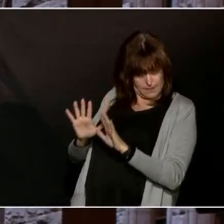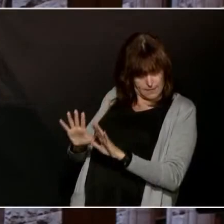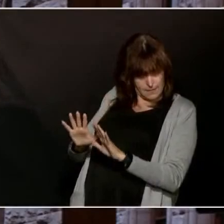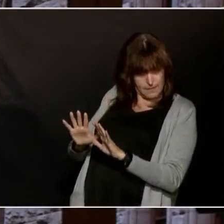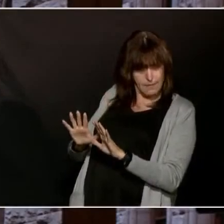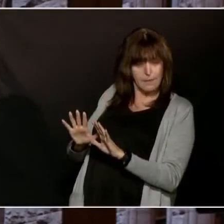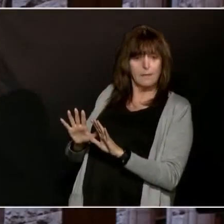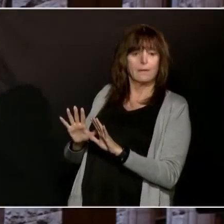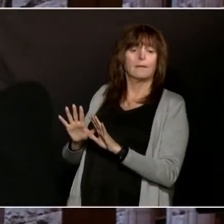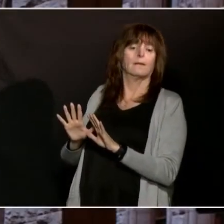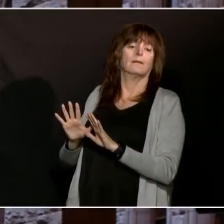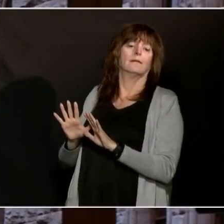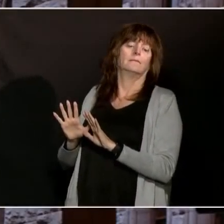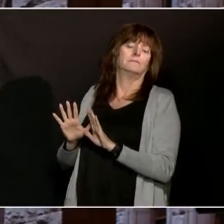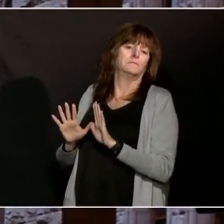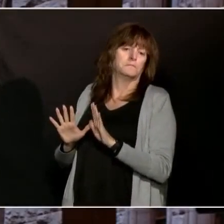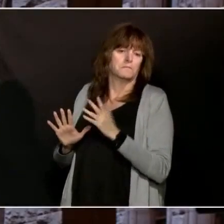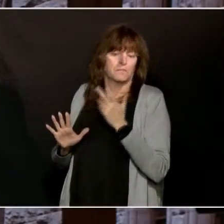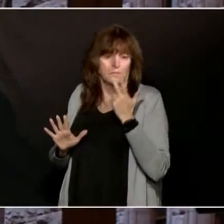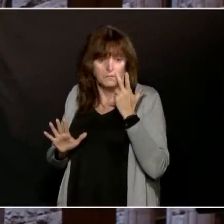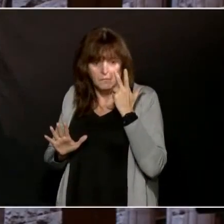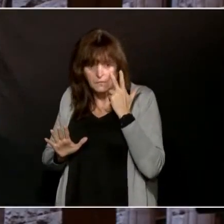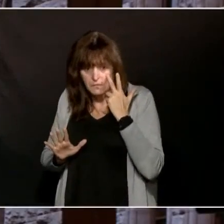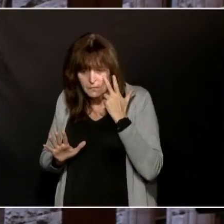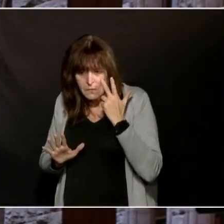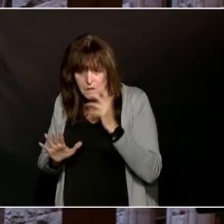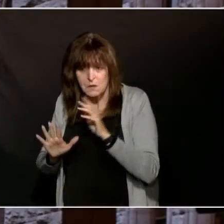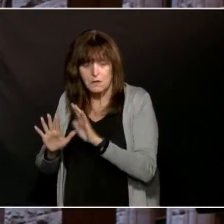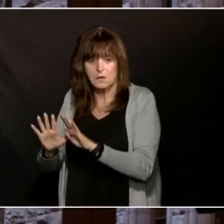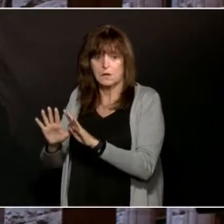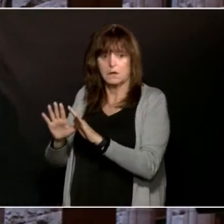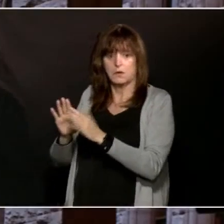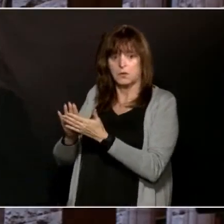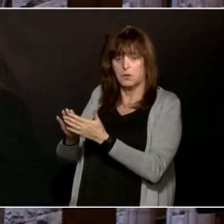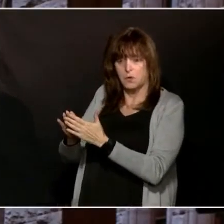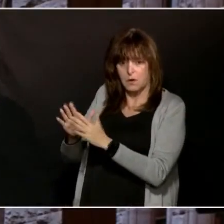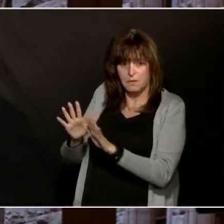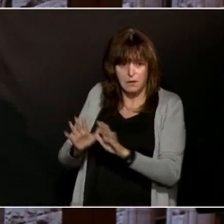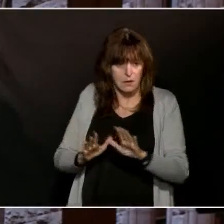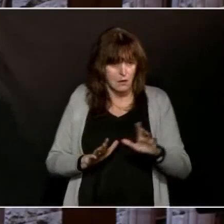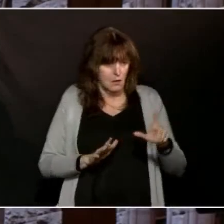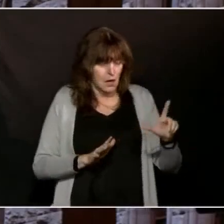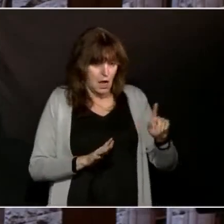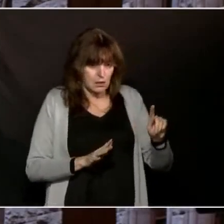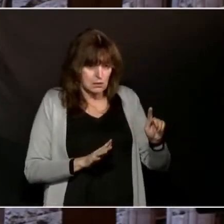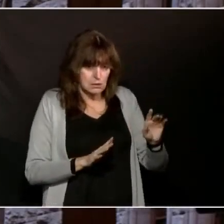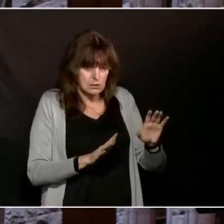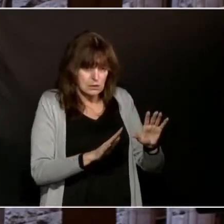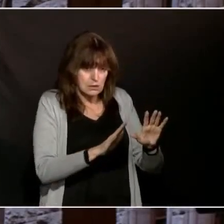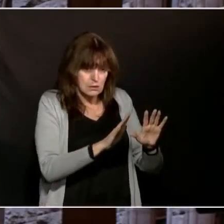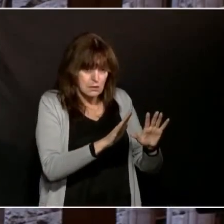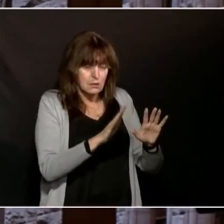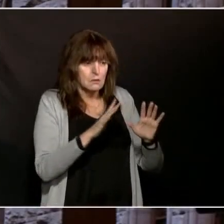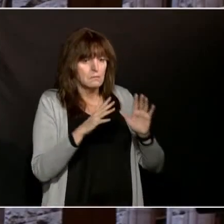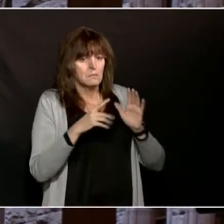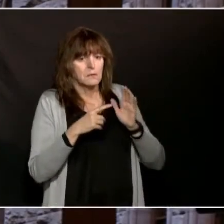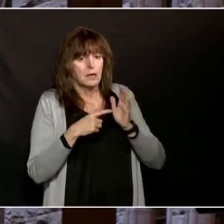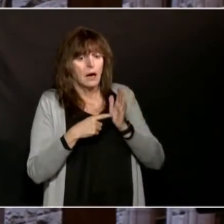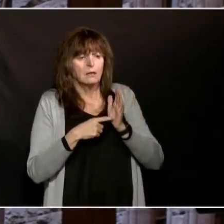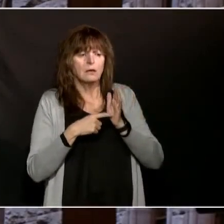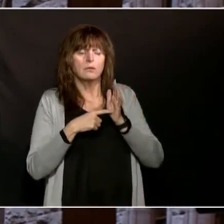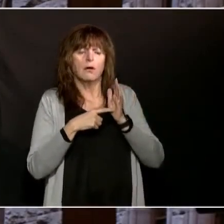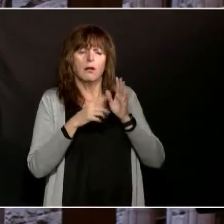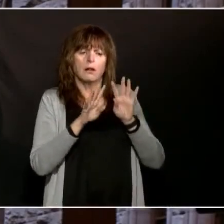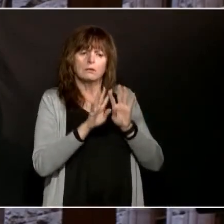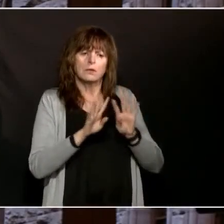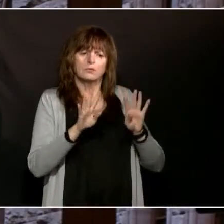trying to drive towards getting our schools open, much like keeping our long-term care open to essential visitors, which we feel is very important. And we've kept at